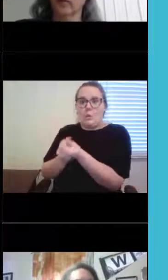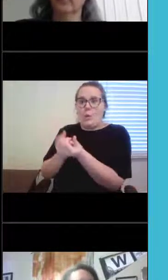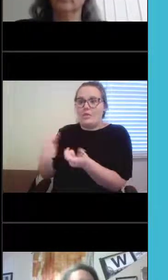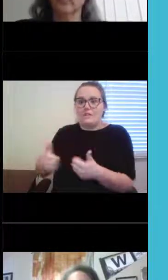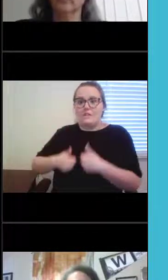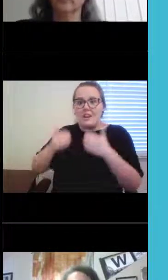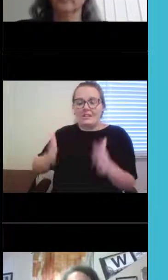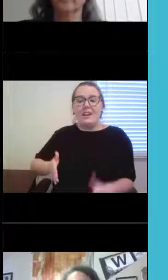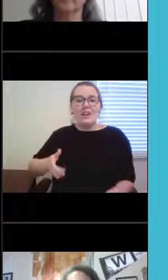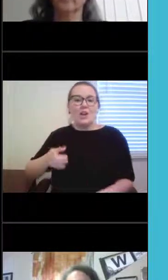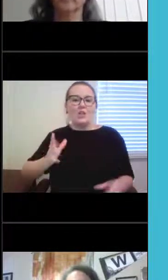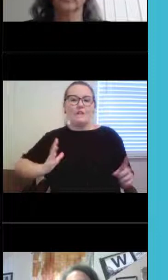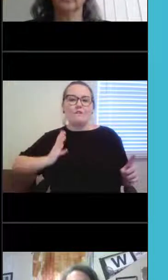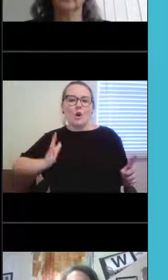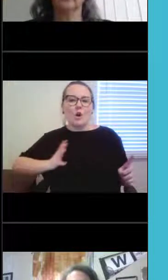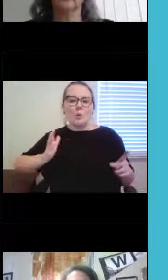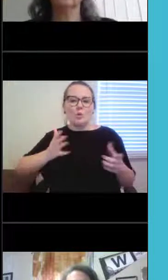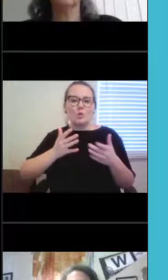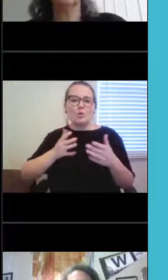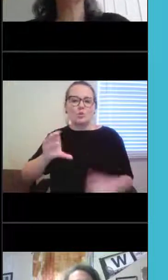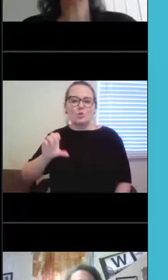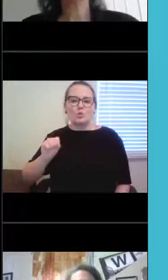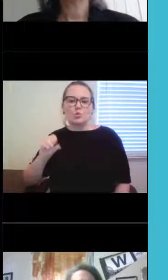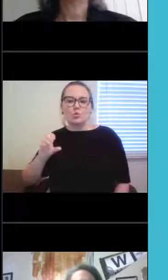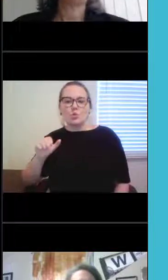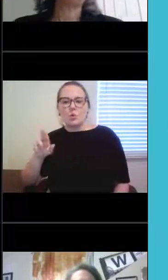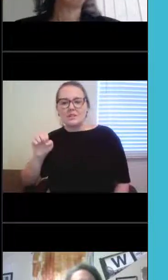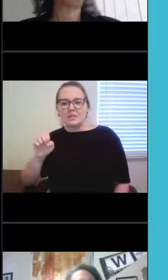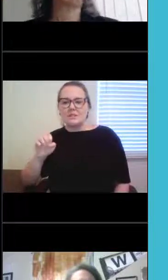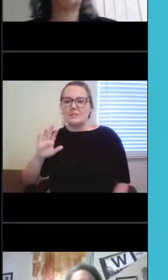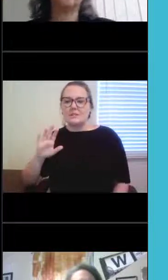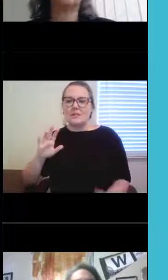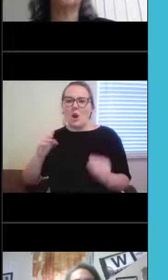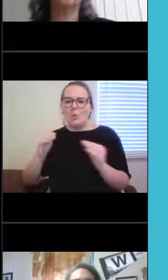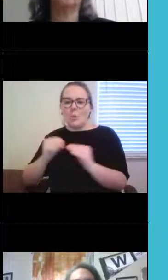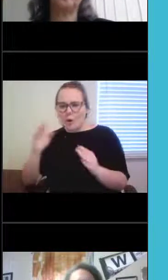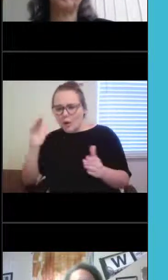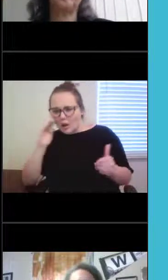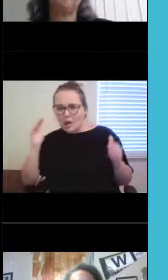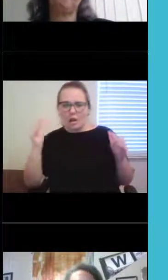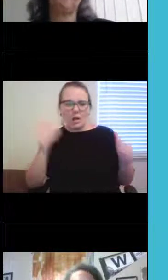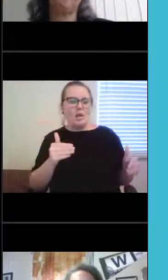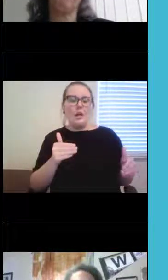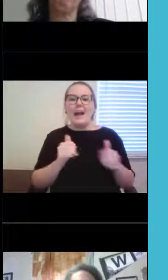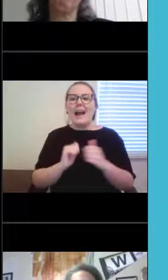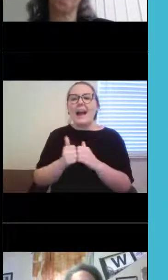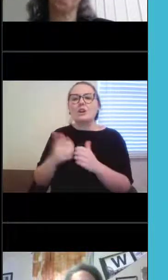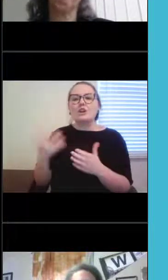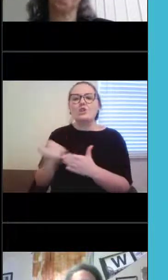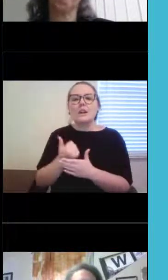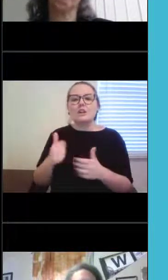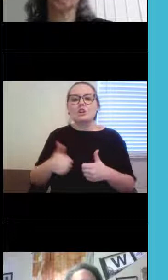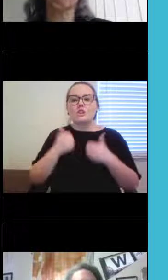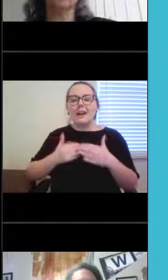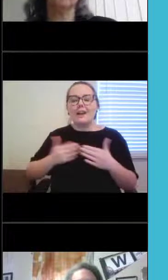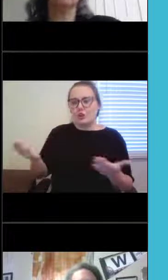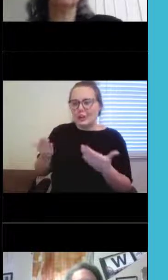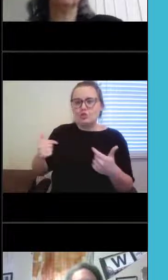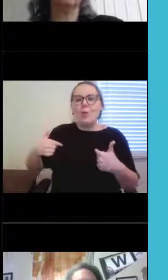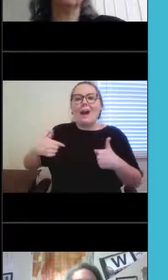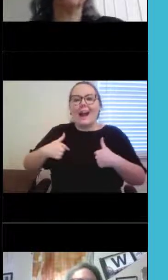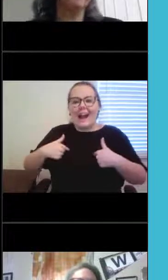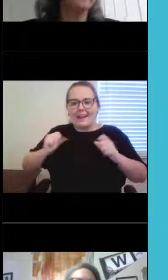sometimes those formal sources of support instead become really fixated on how can you get the survivor in here so I can help